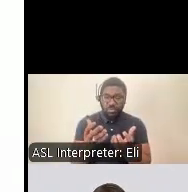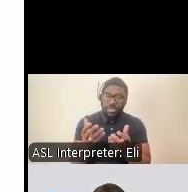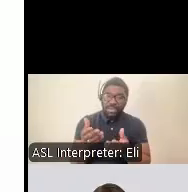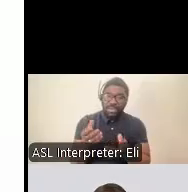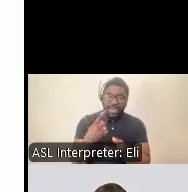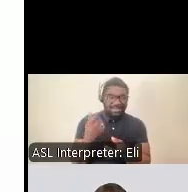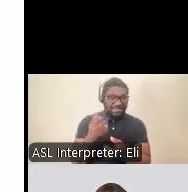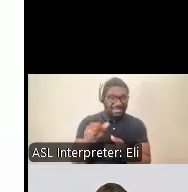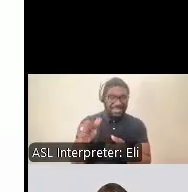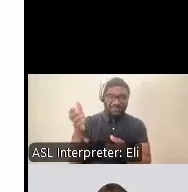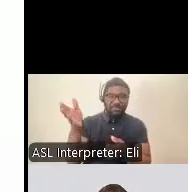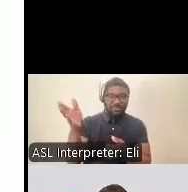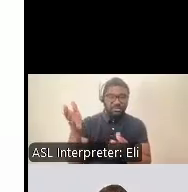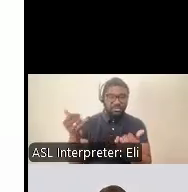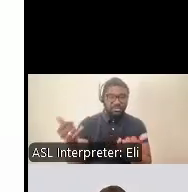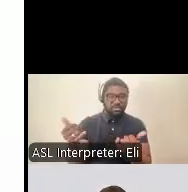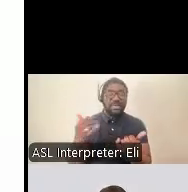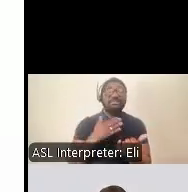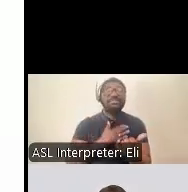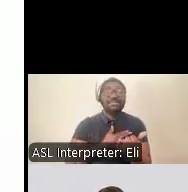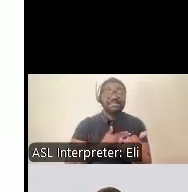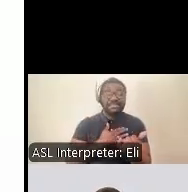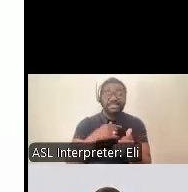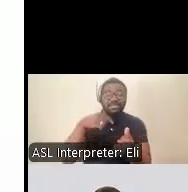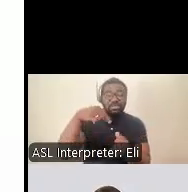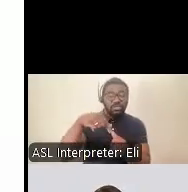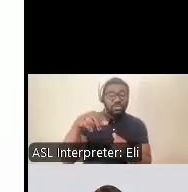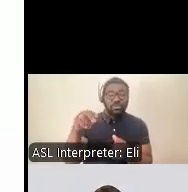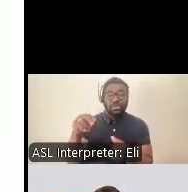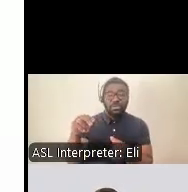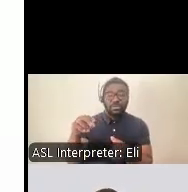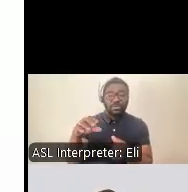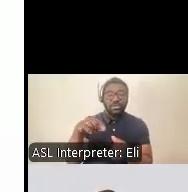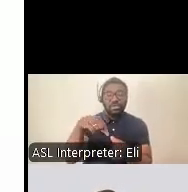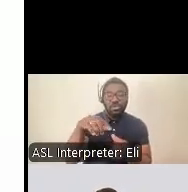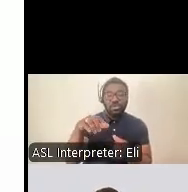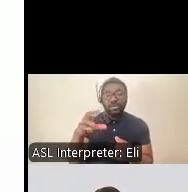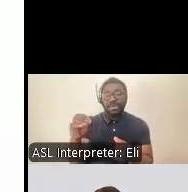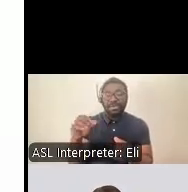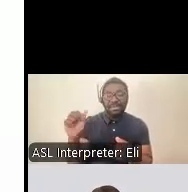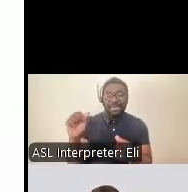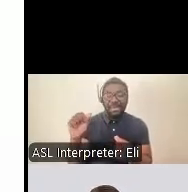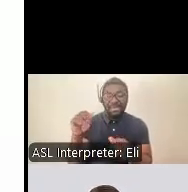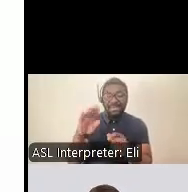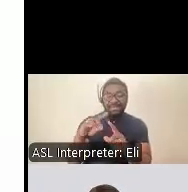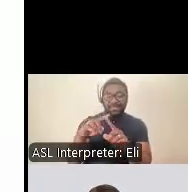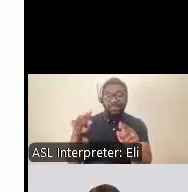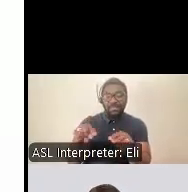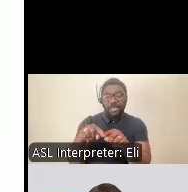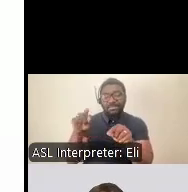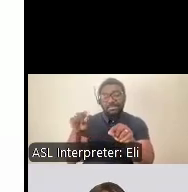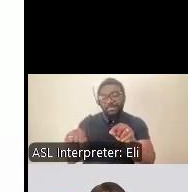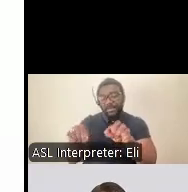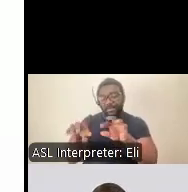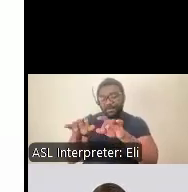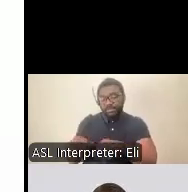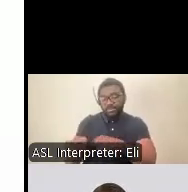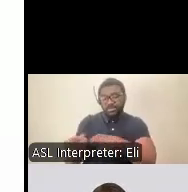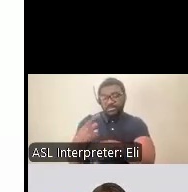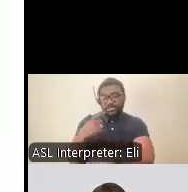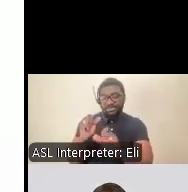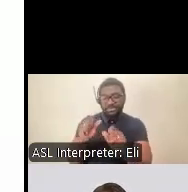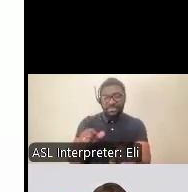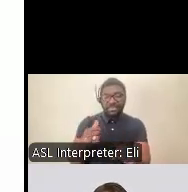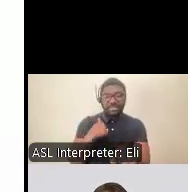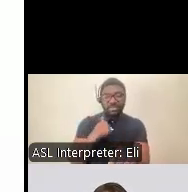have on today, please, the Q&A box that's at the bottom of the screen, feel free to type a question in there, and we'd be